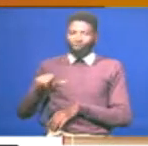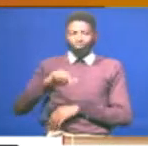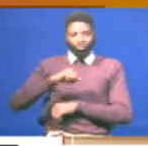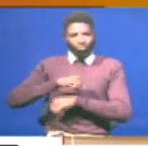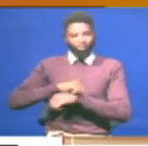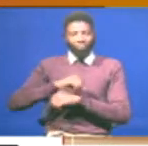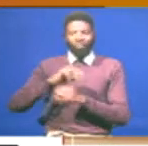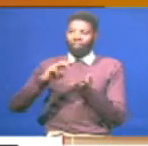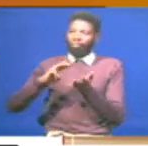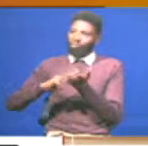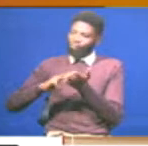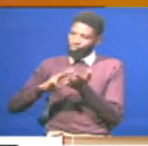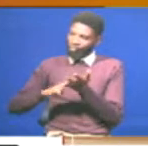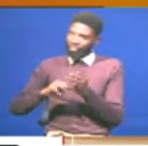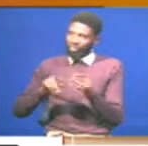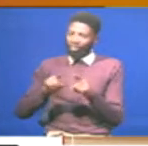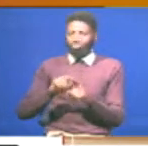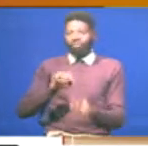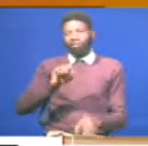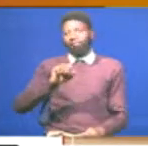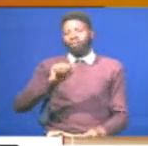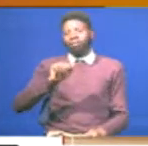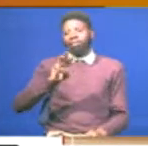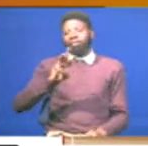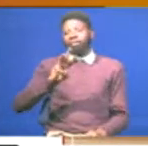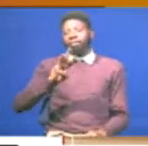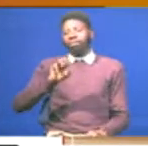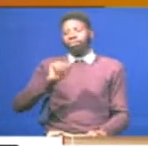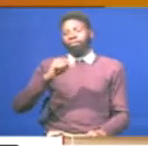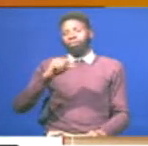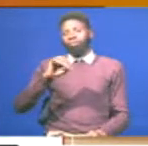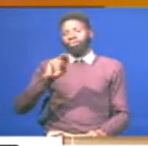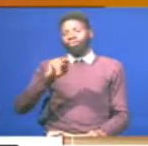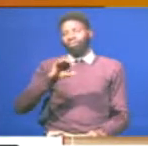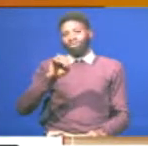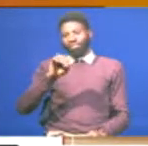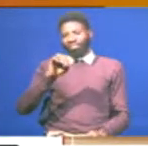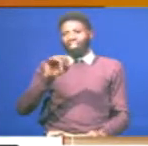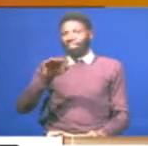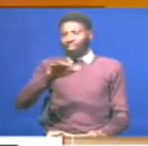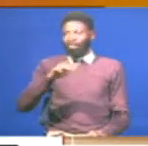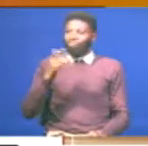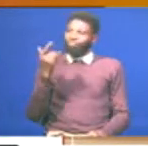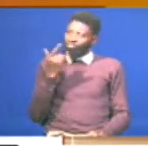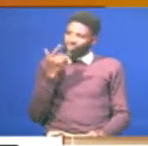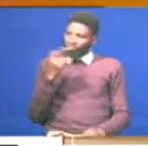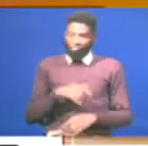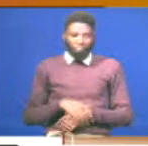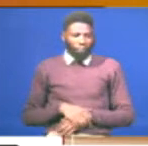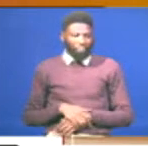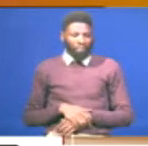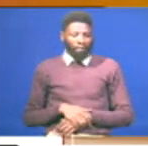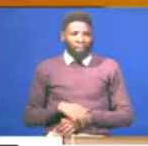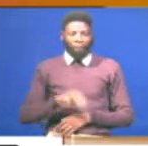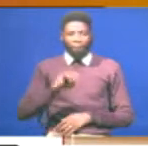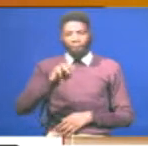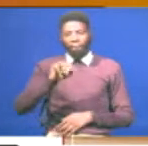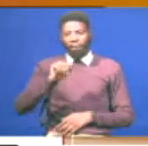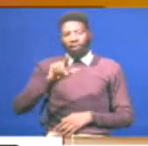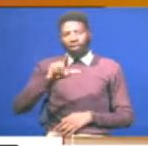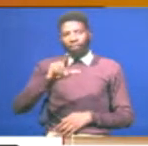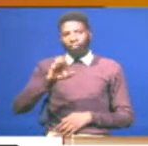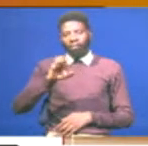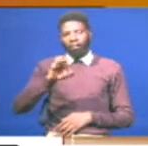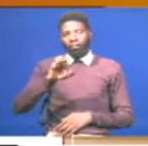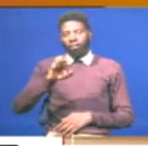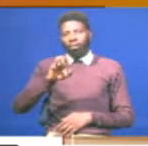think, and Sawagongo, if I can remember, in Nyanza. Actually, Mawego, I think, was number 4. Because you